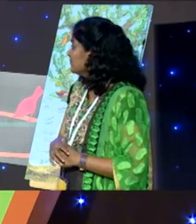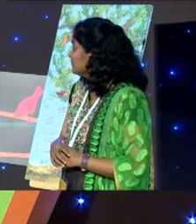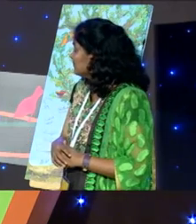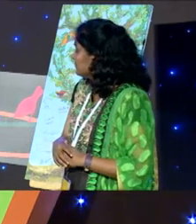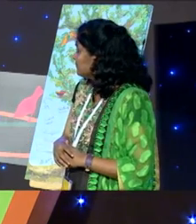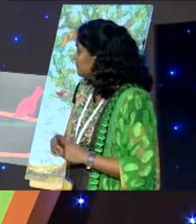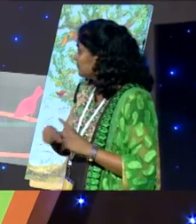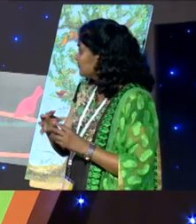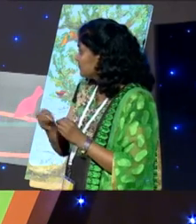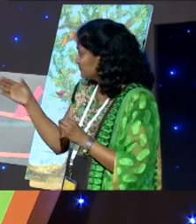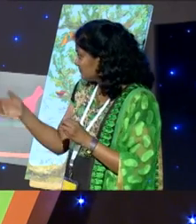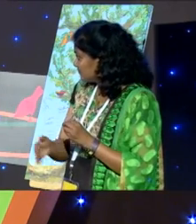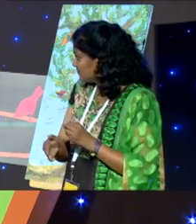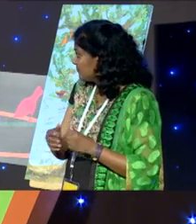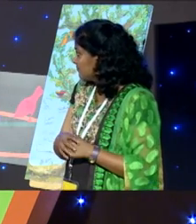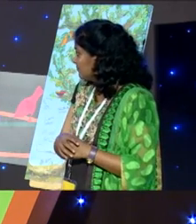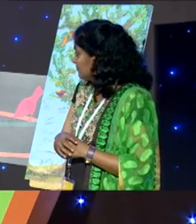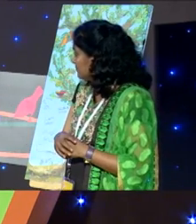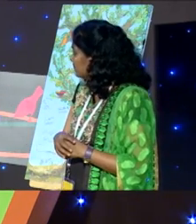And